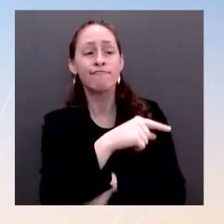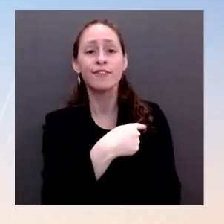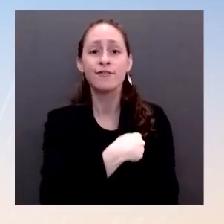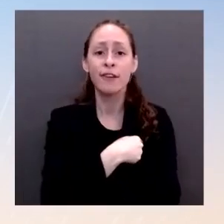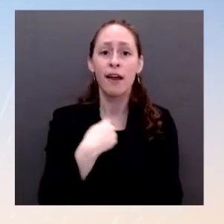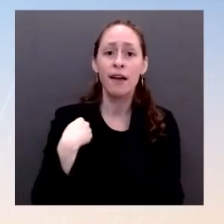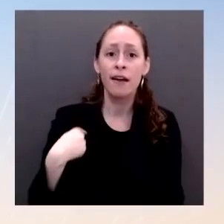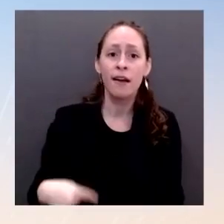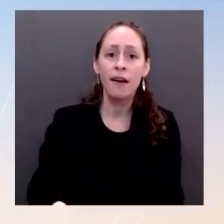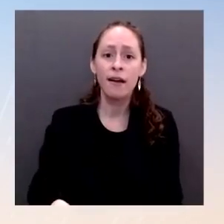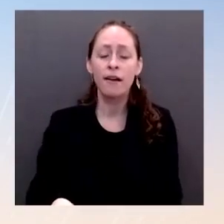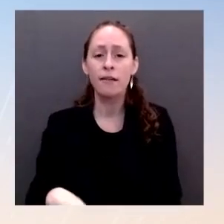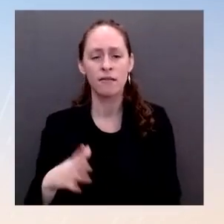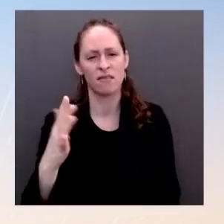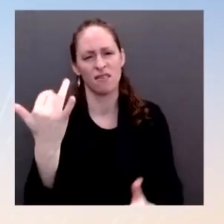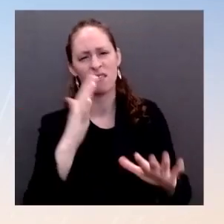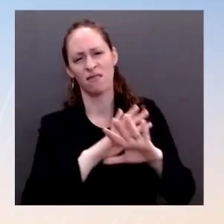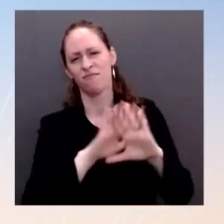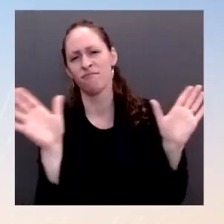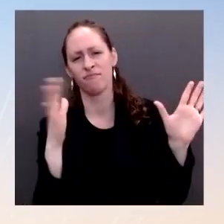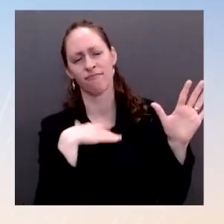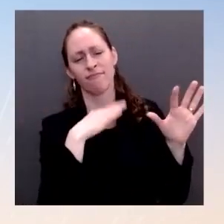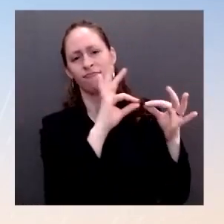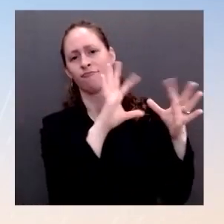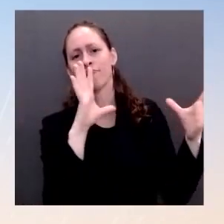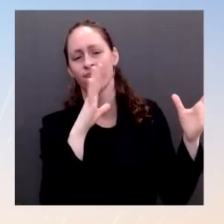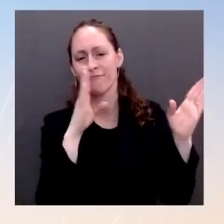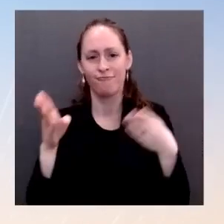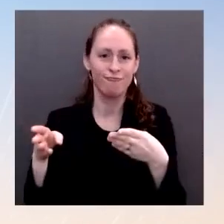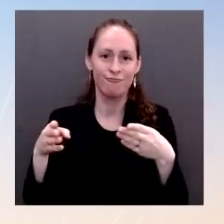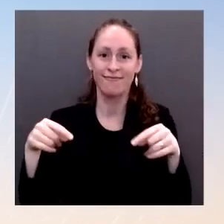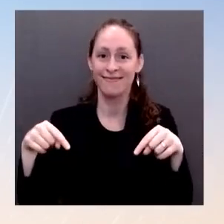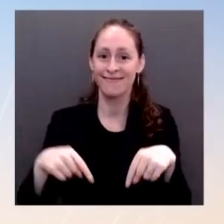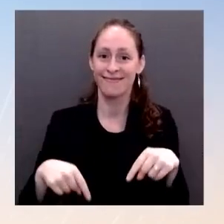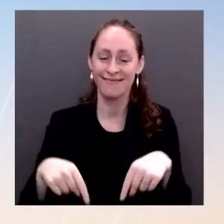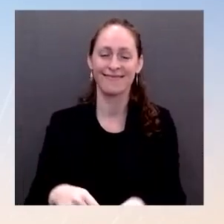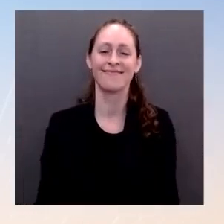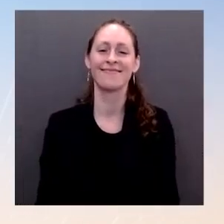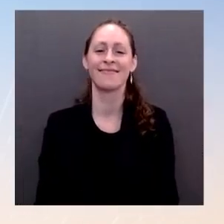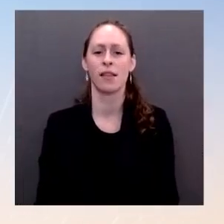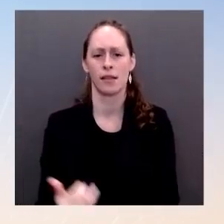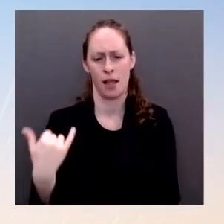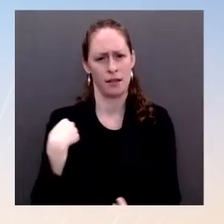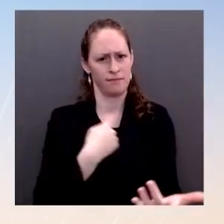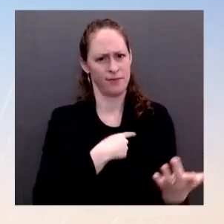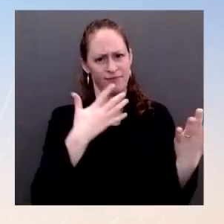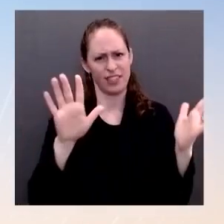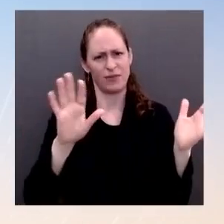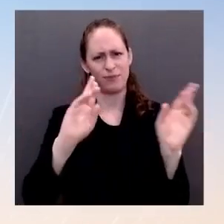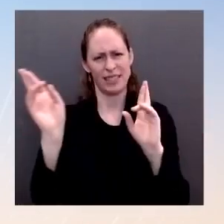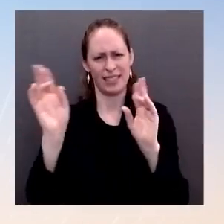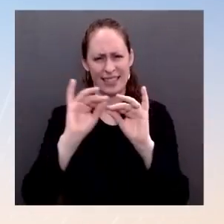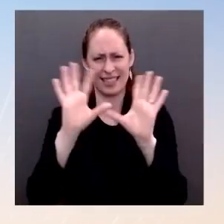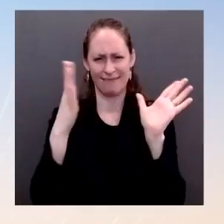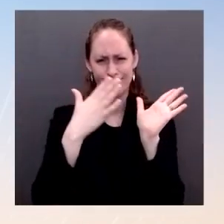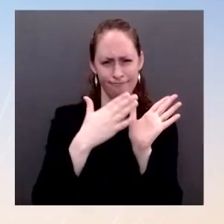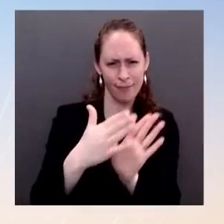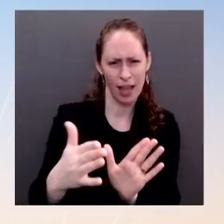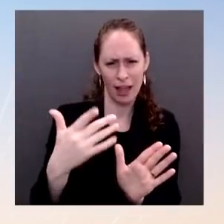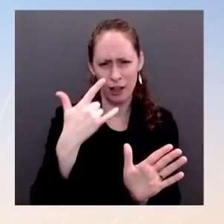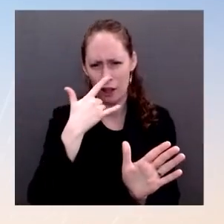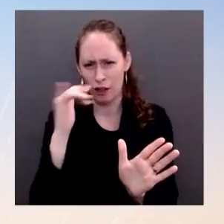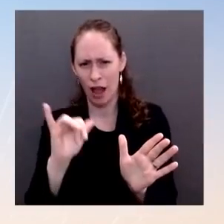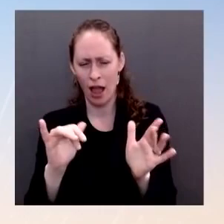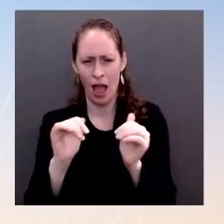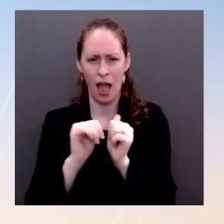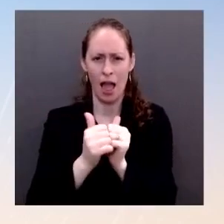and set out a clear path to do so with his executive order. And he brought together labor and business to get it done. In doing so, we've